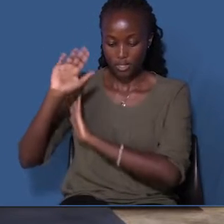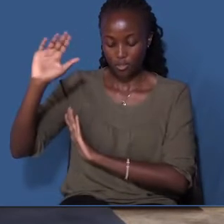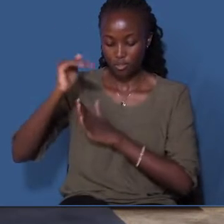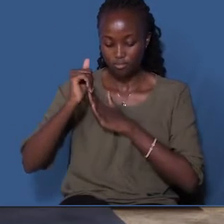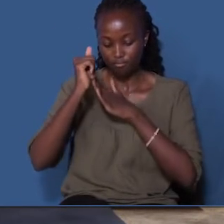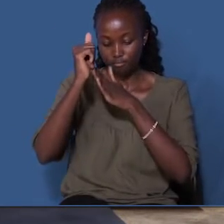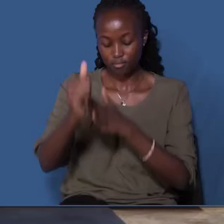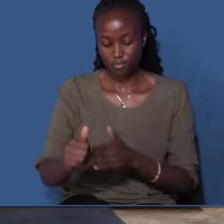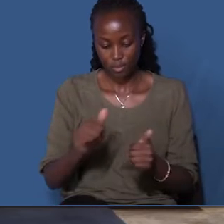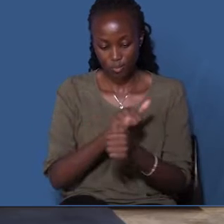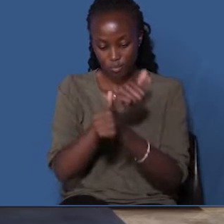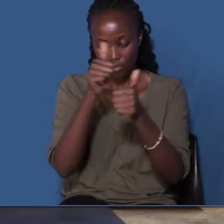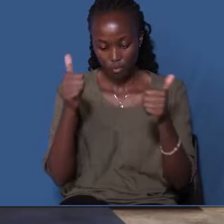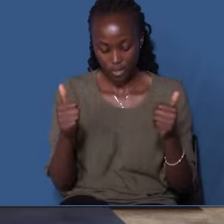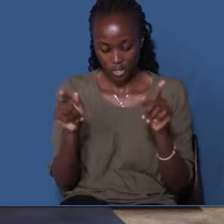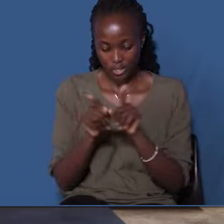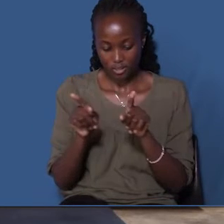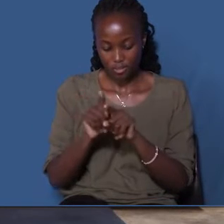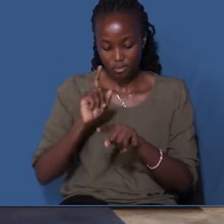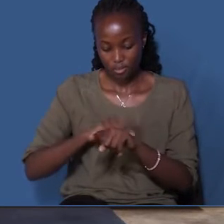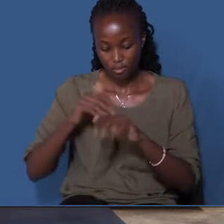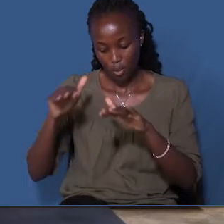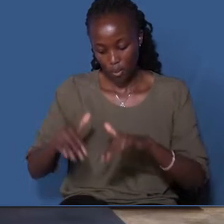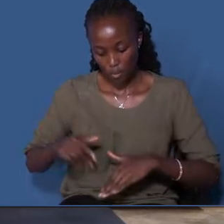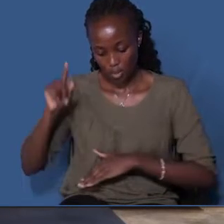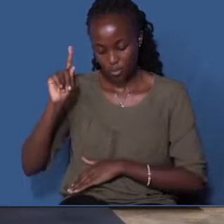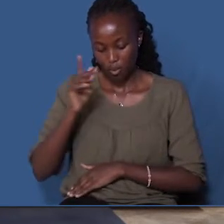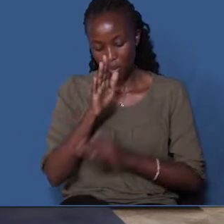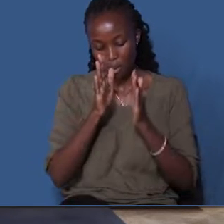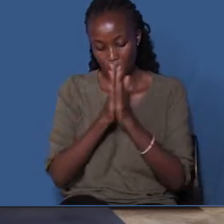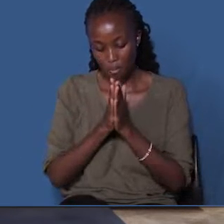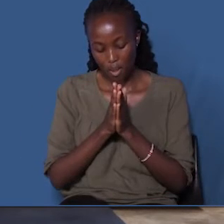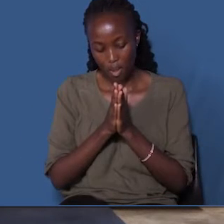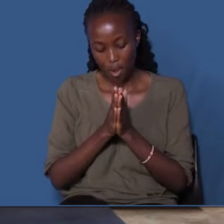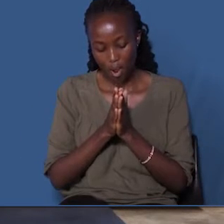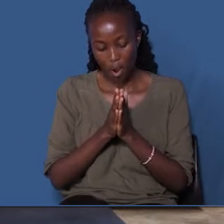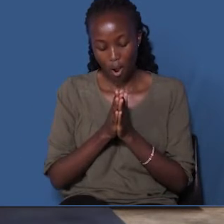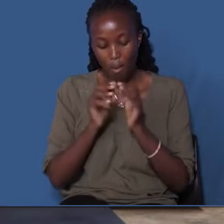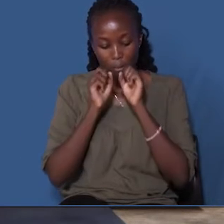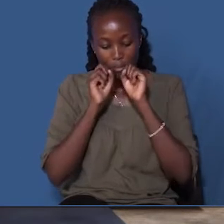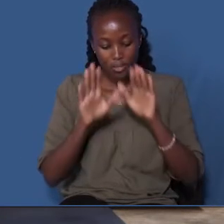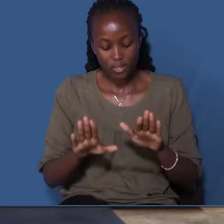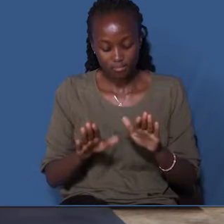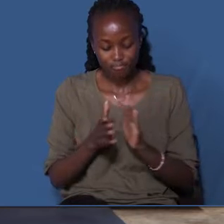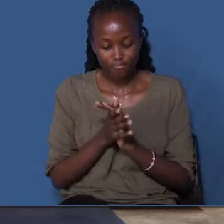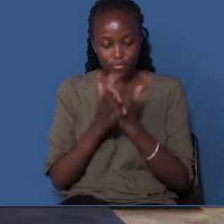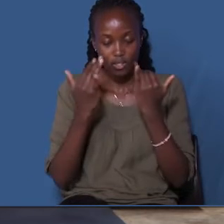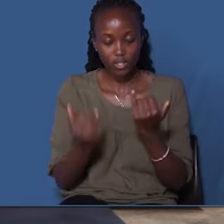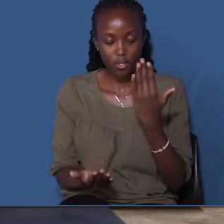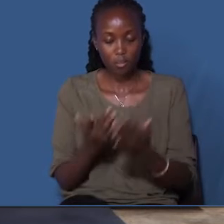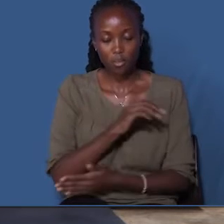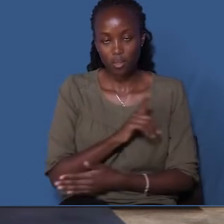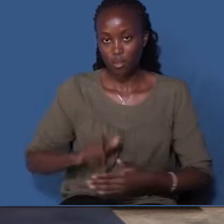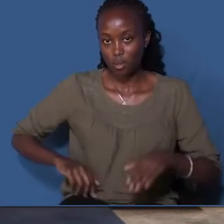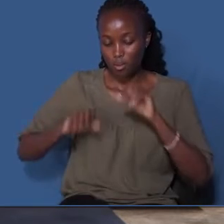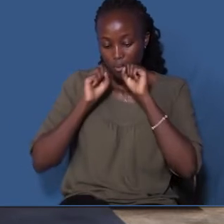we long after you, may you continue to open those doors for us, for your glory. And now may the Lord bless you and keep you. May